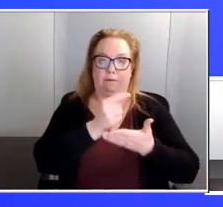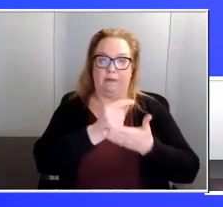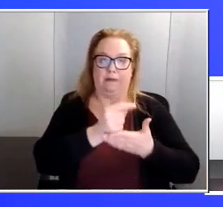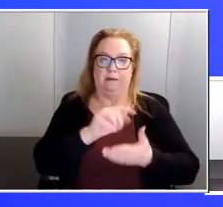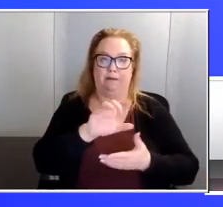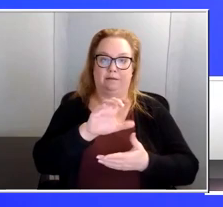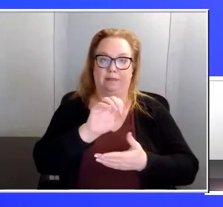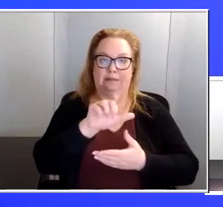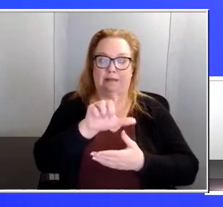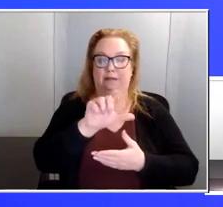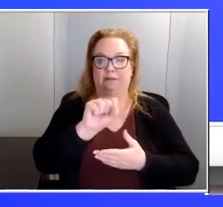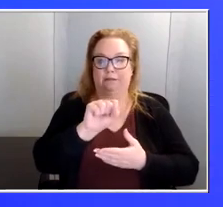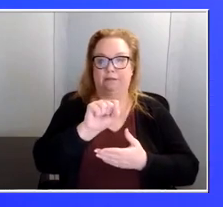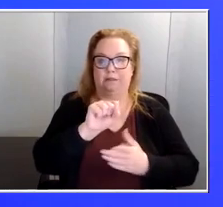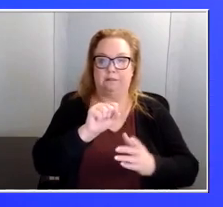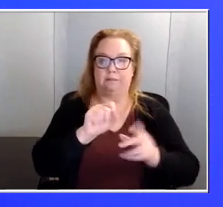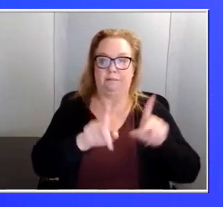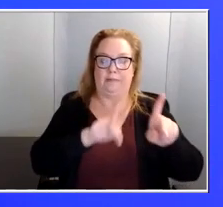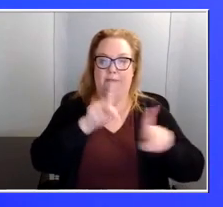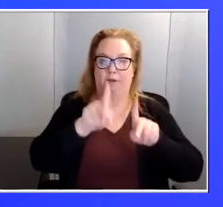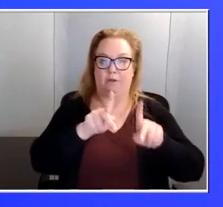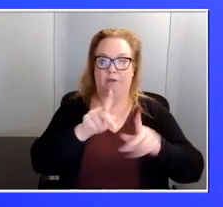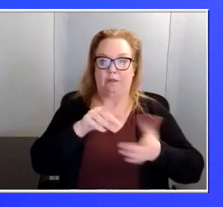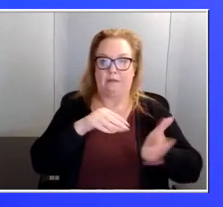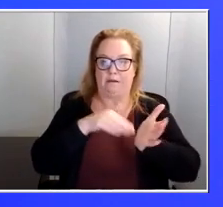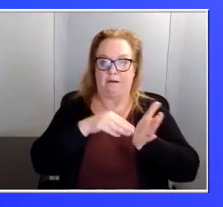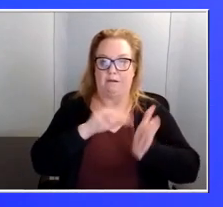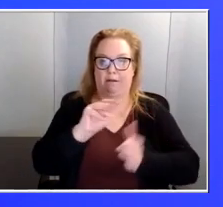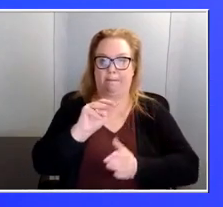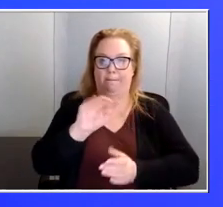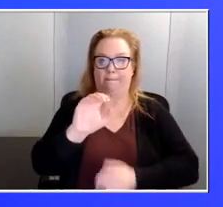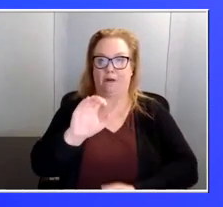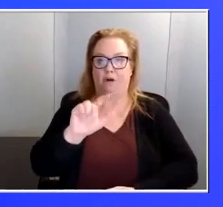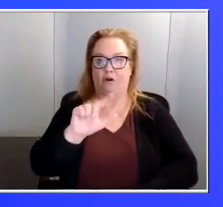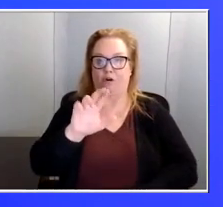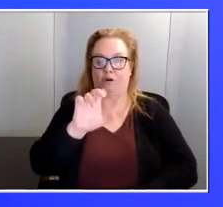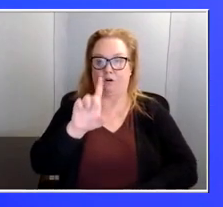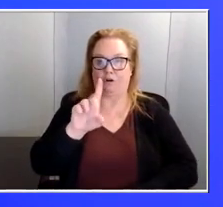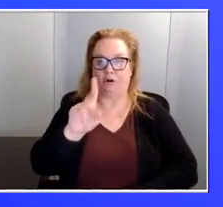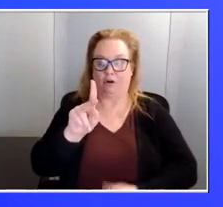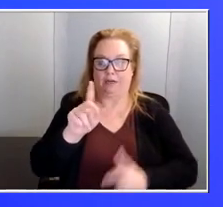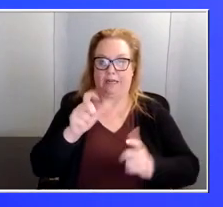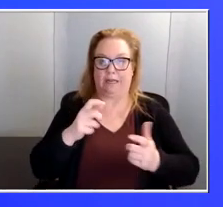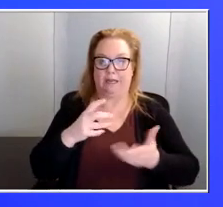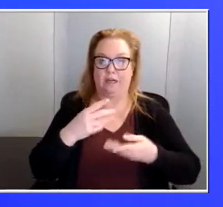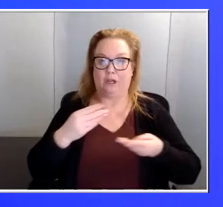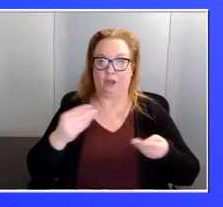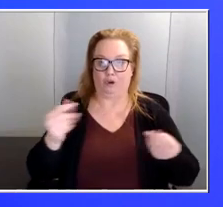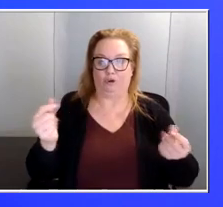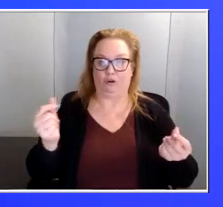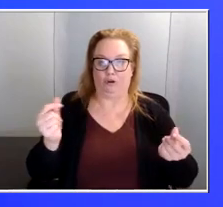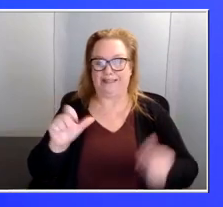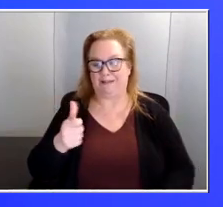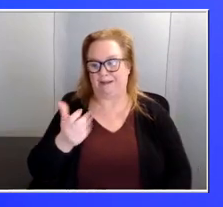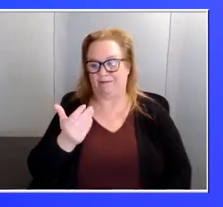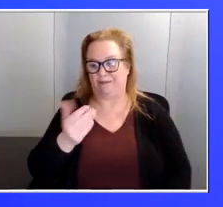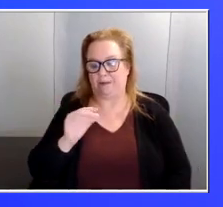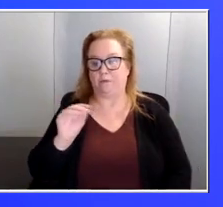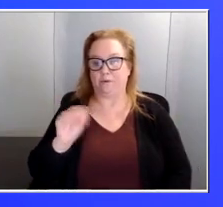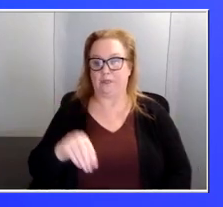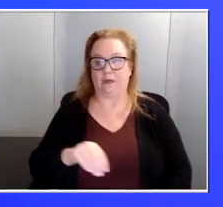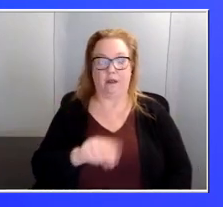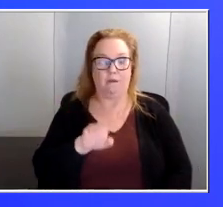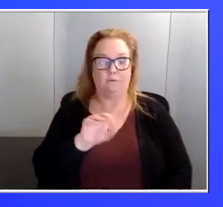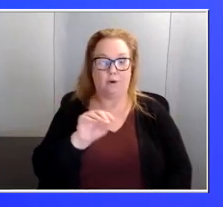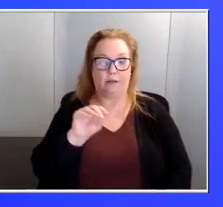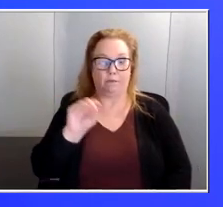You know, this is a population of patients that Dr. McGuirk say they can get cured. It's about 10 to 15%, and 40% of the patient can stay in